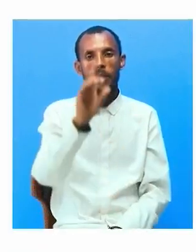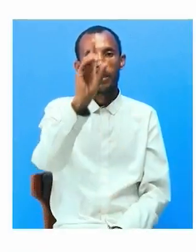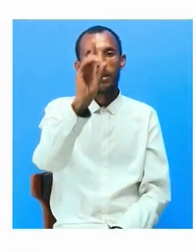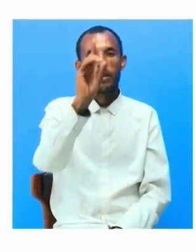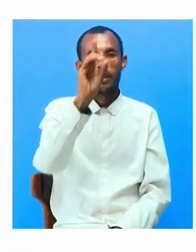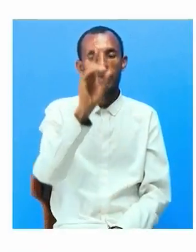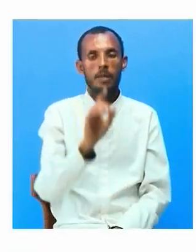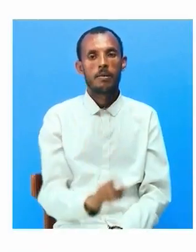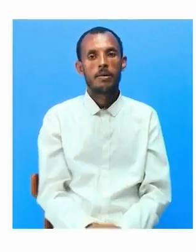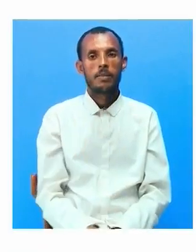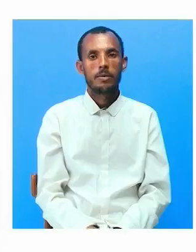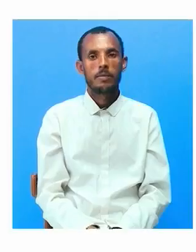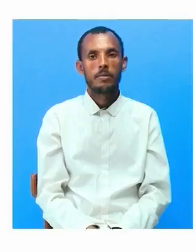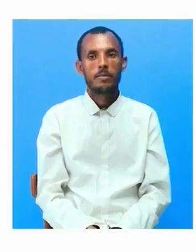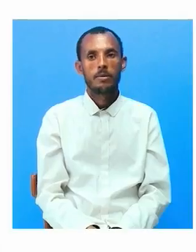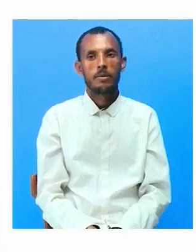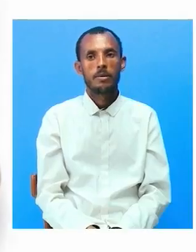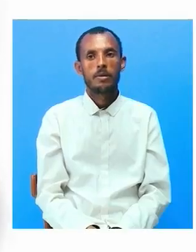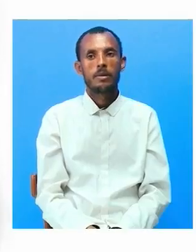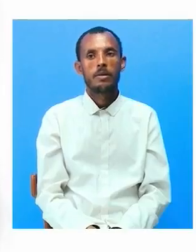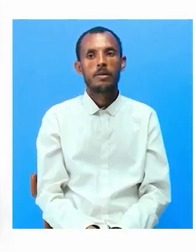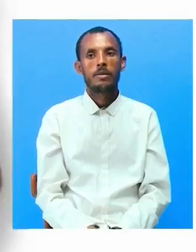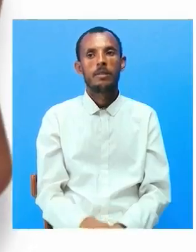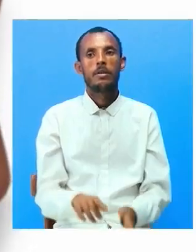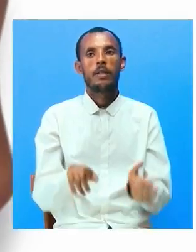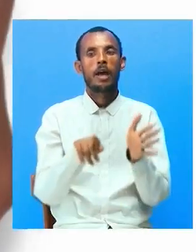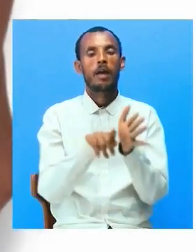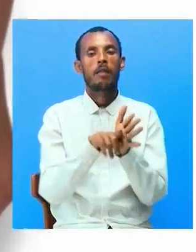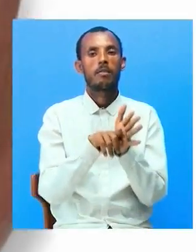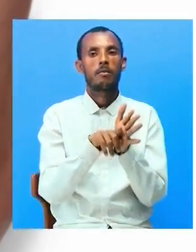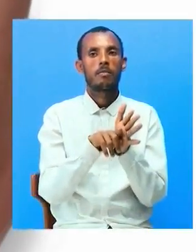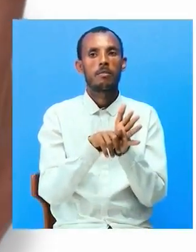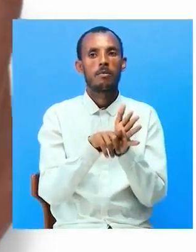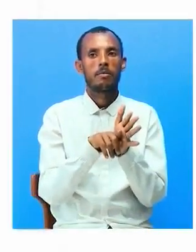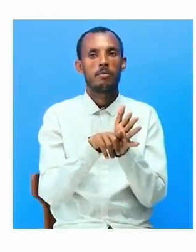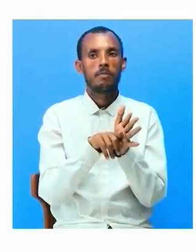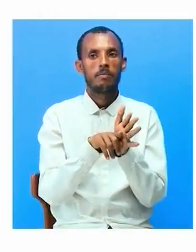D, try this one, negative